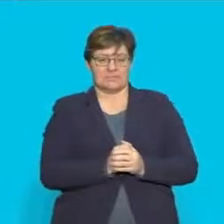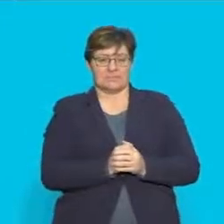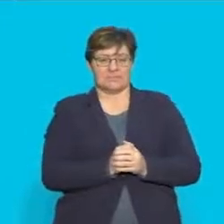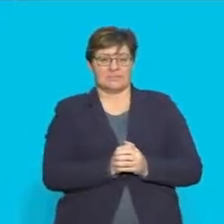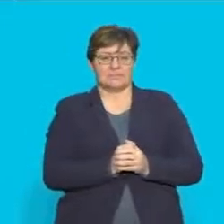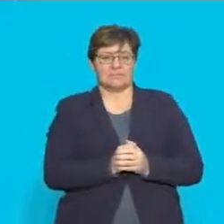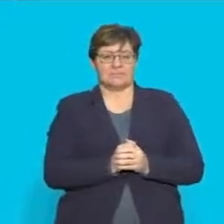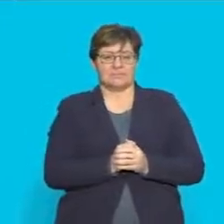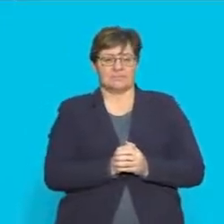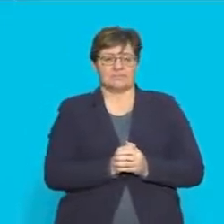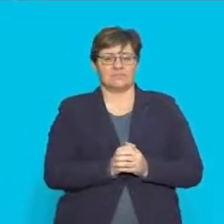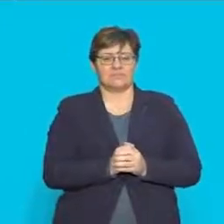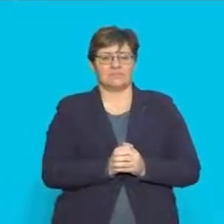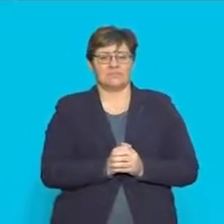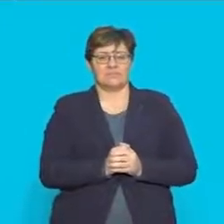numbers